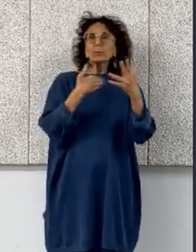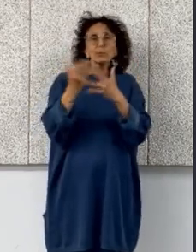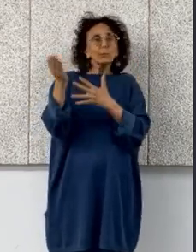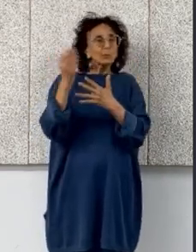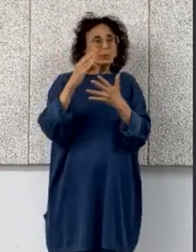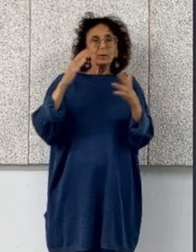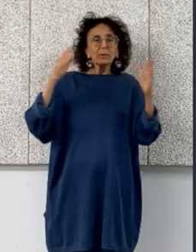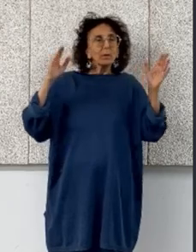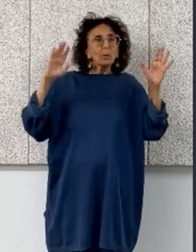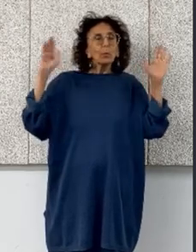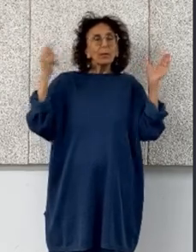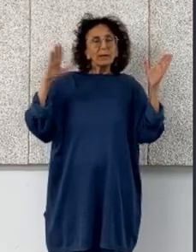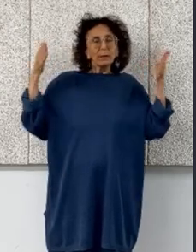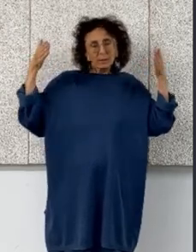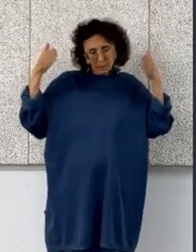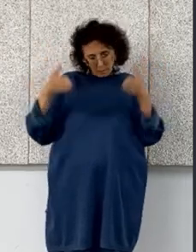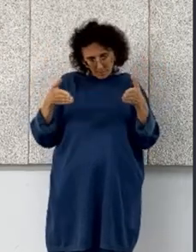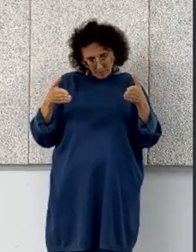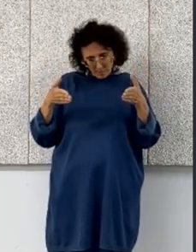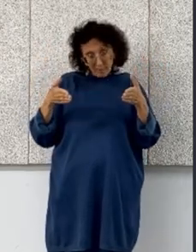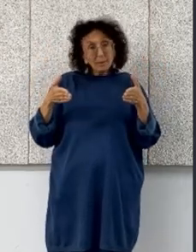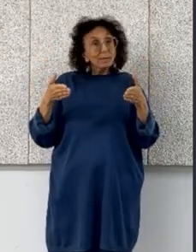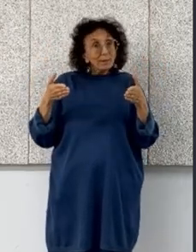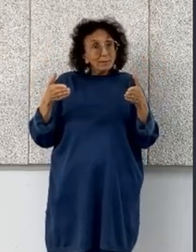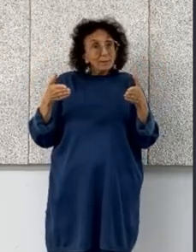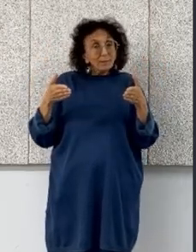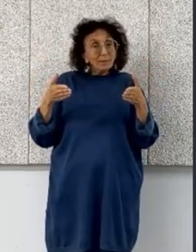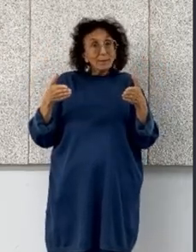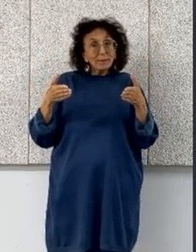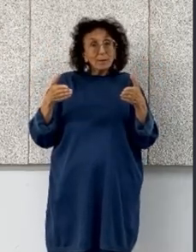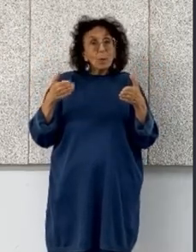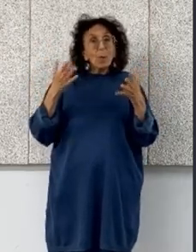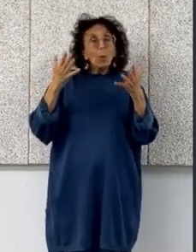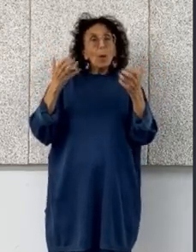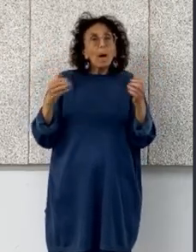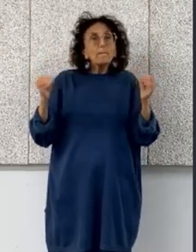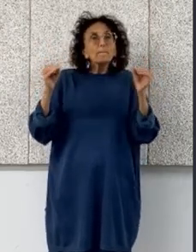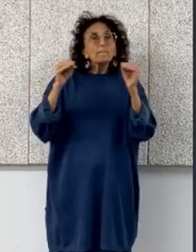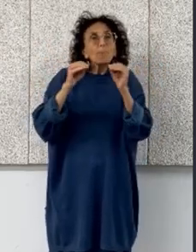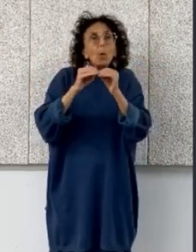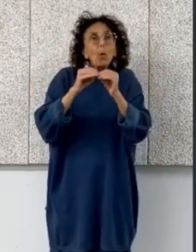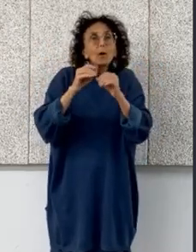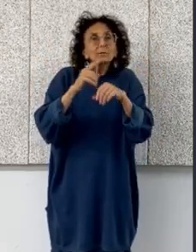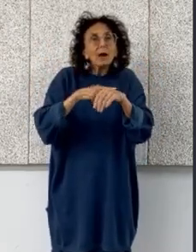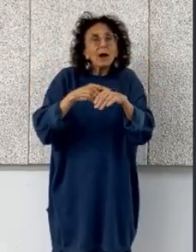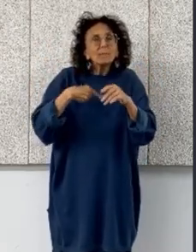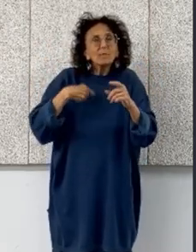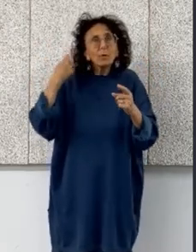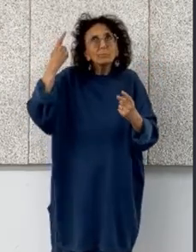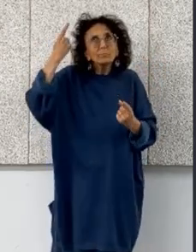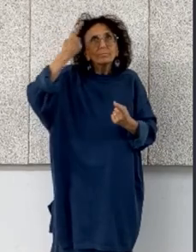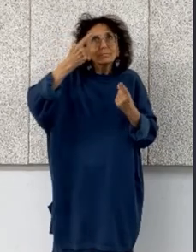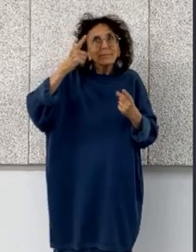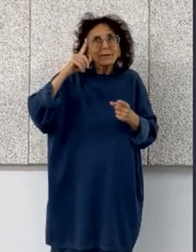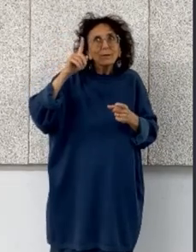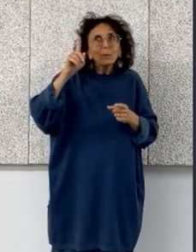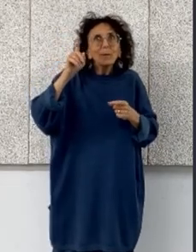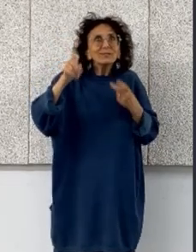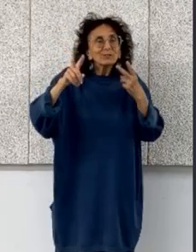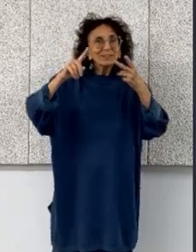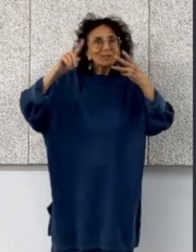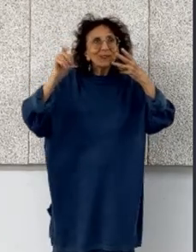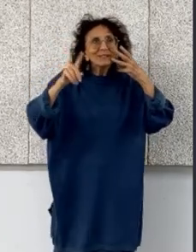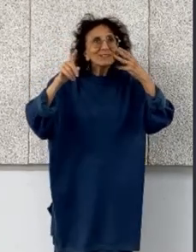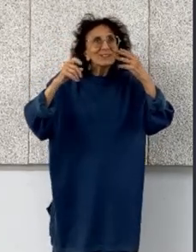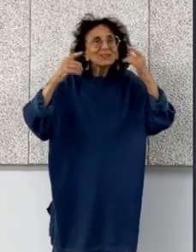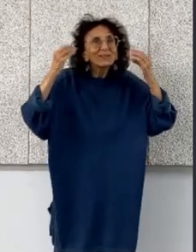about increasing the time for inquiry and increasing the time for failure. And